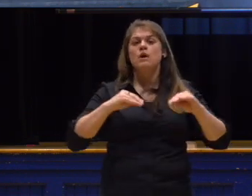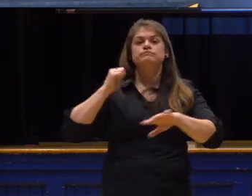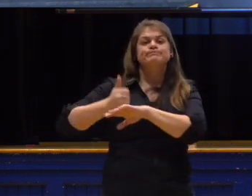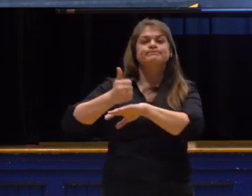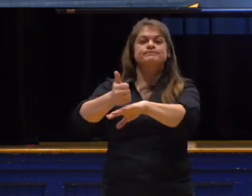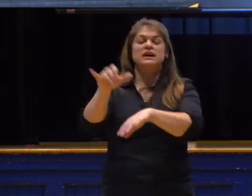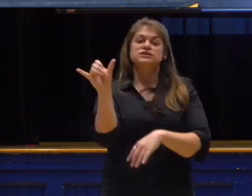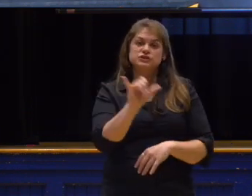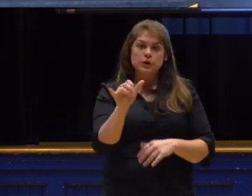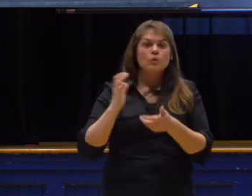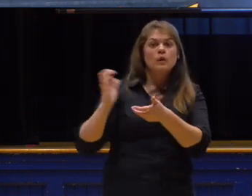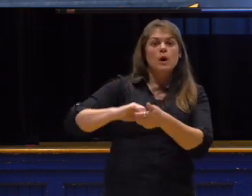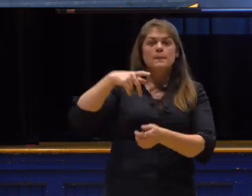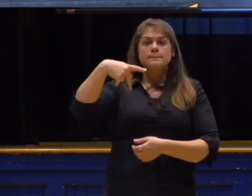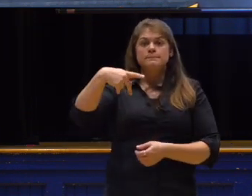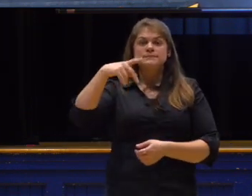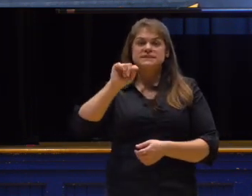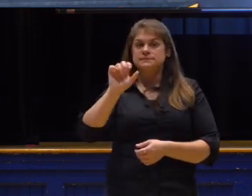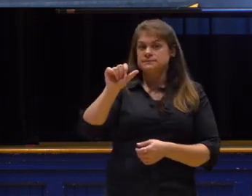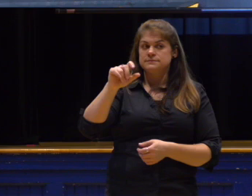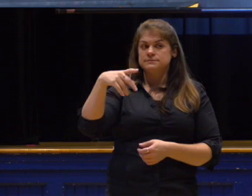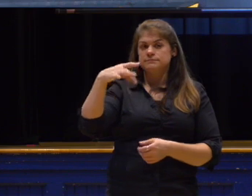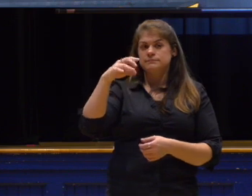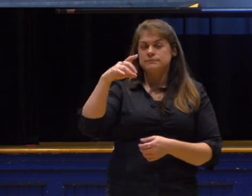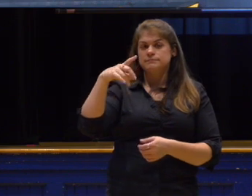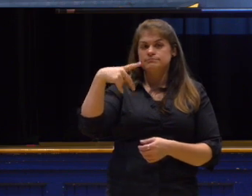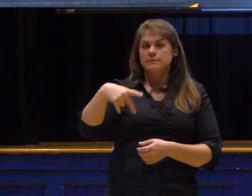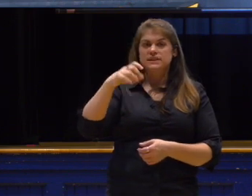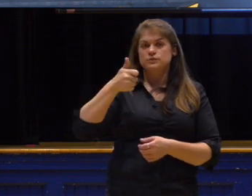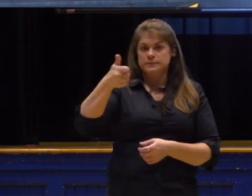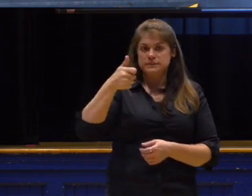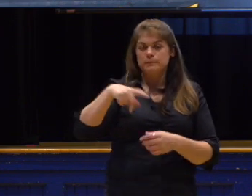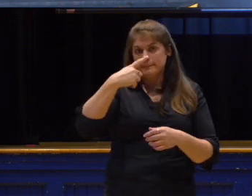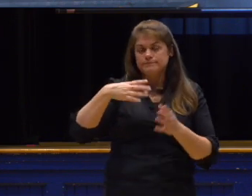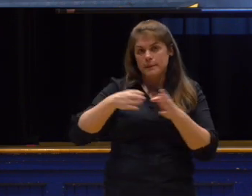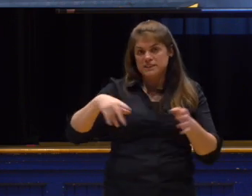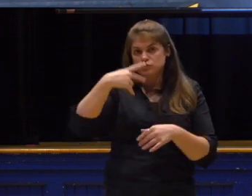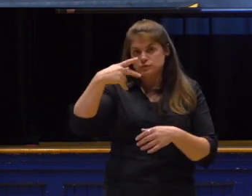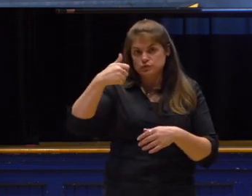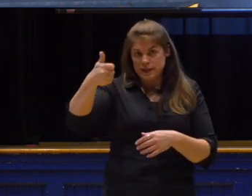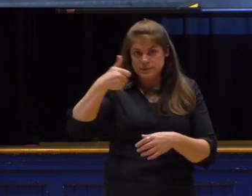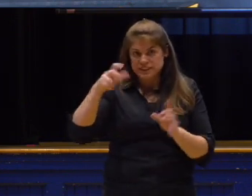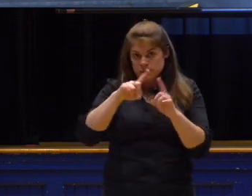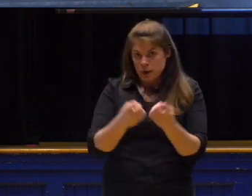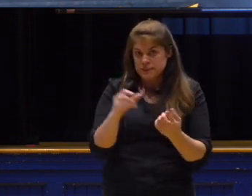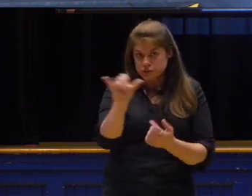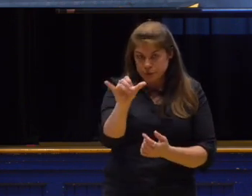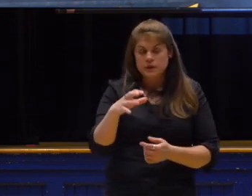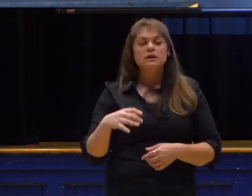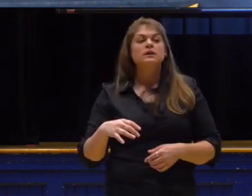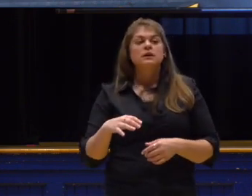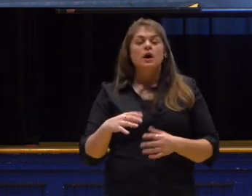the PVTA. And we're going to be creating some plazas, and there's going to be some a lot